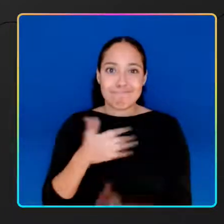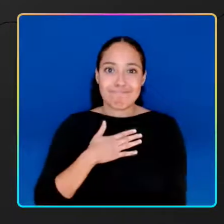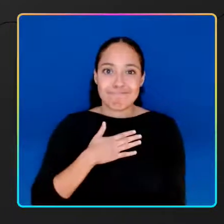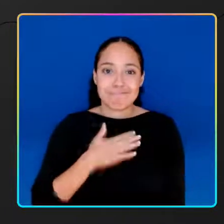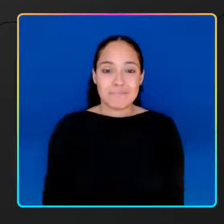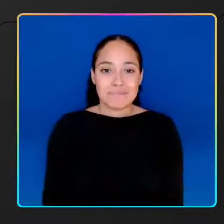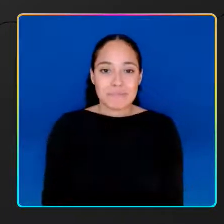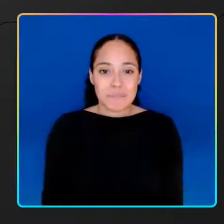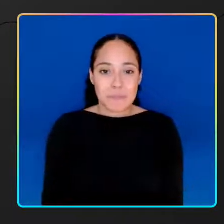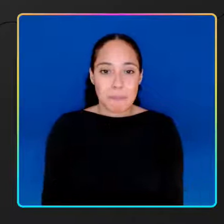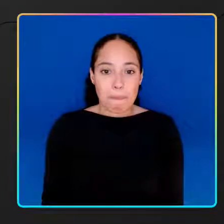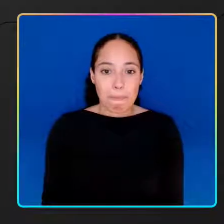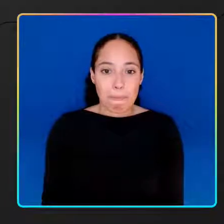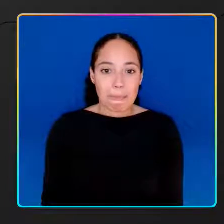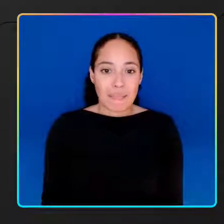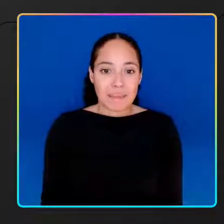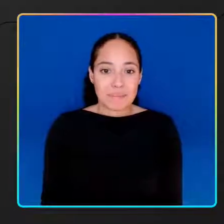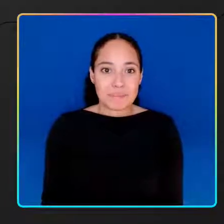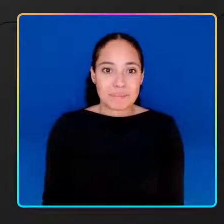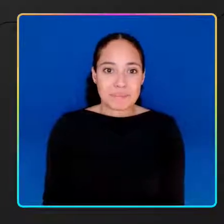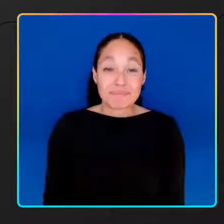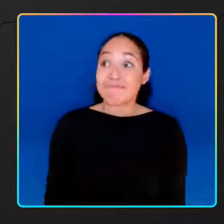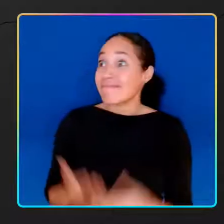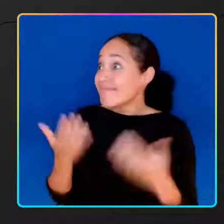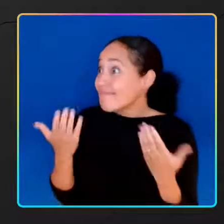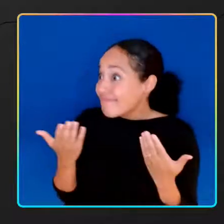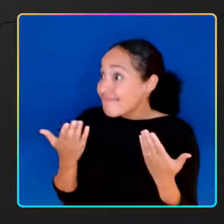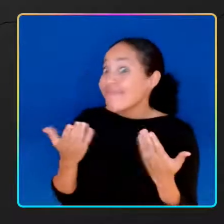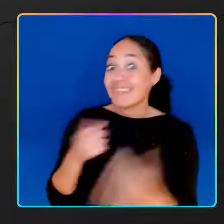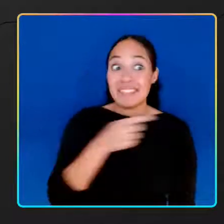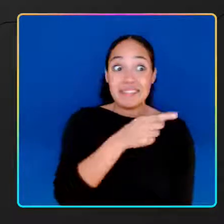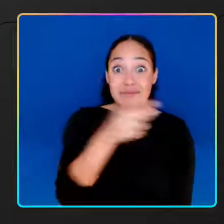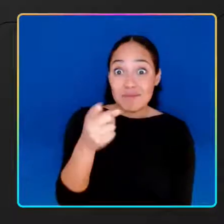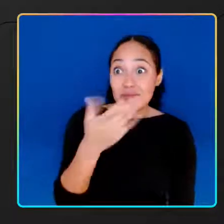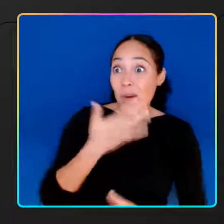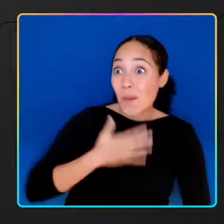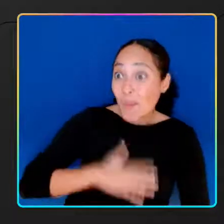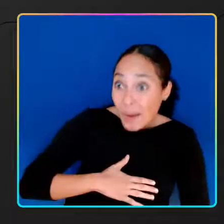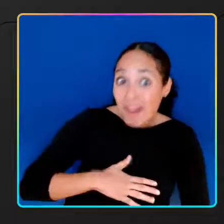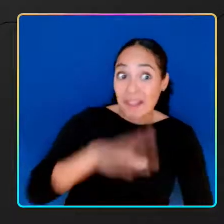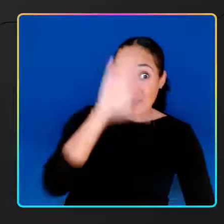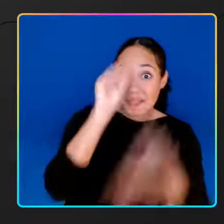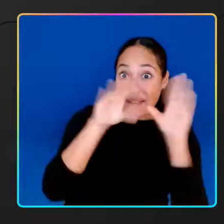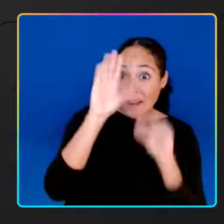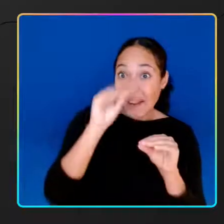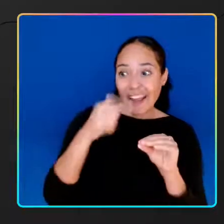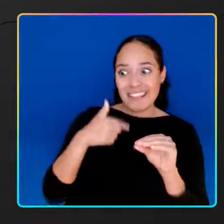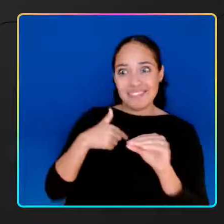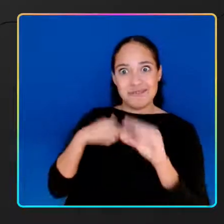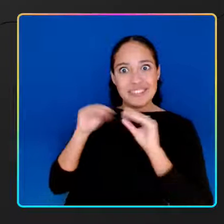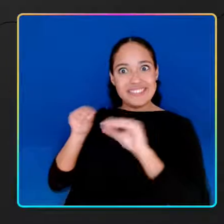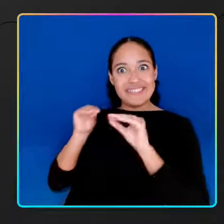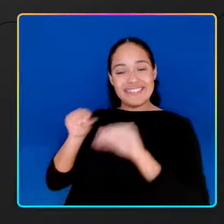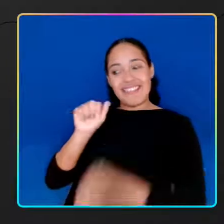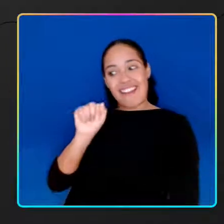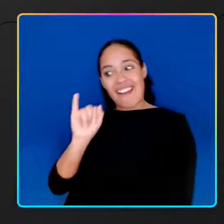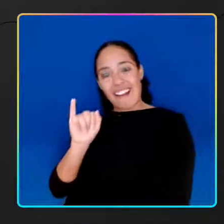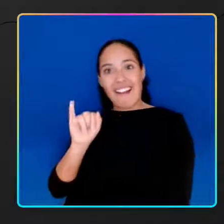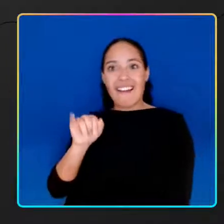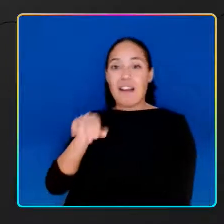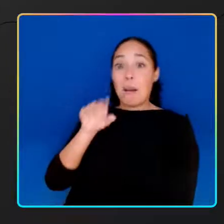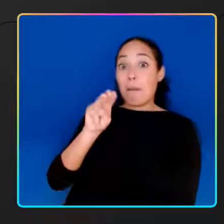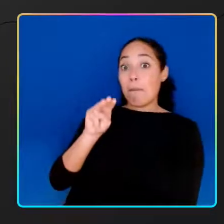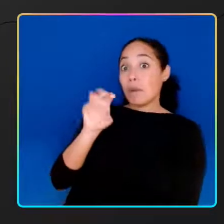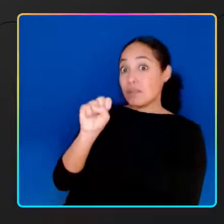It's a good call out if anyone's looking for more structured learning. We do a lot of AI Microsoft exams, so do go check